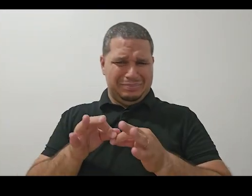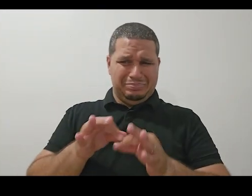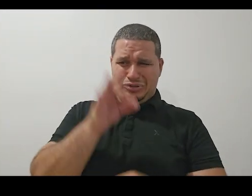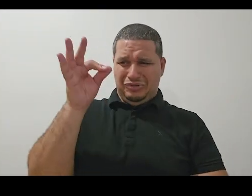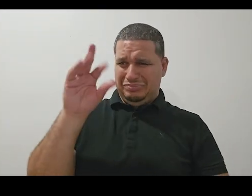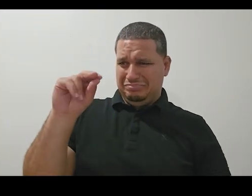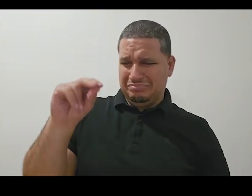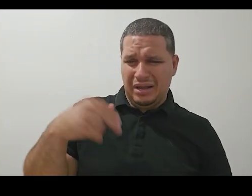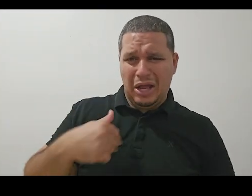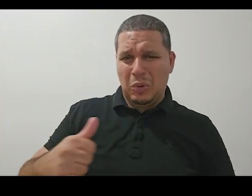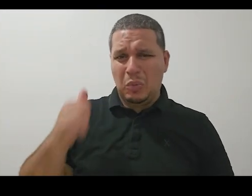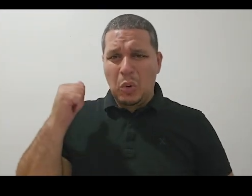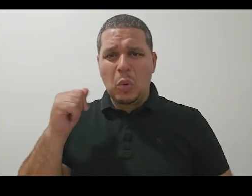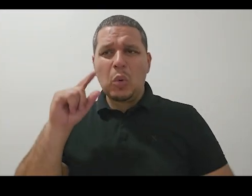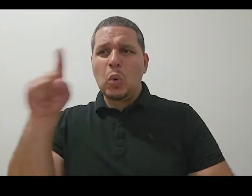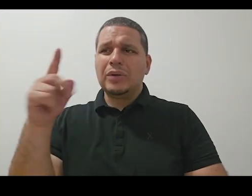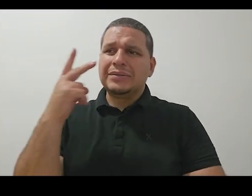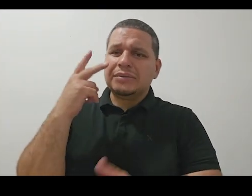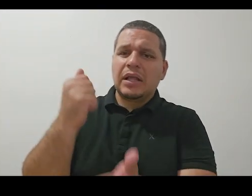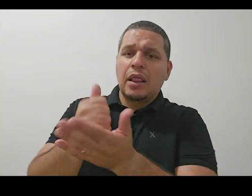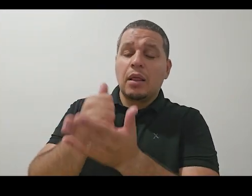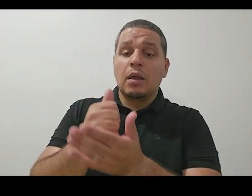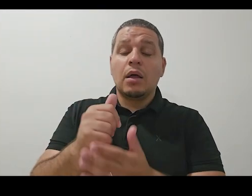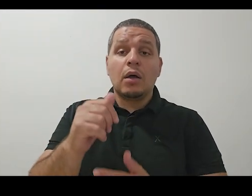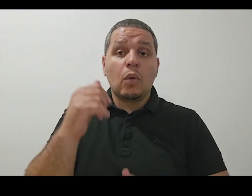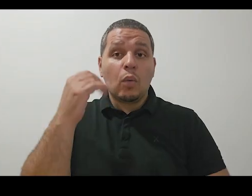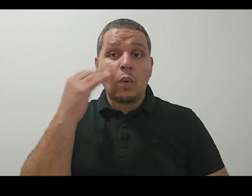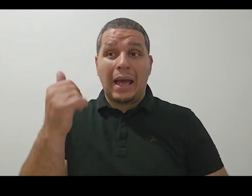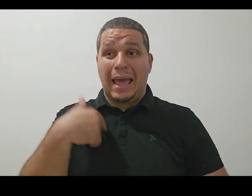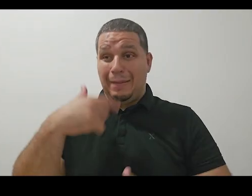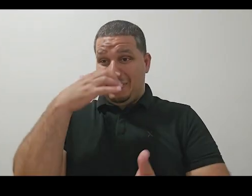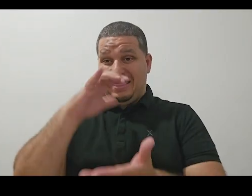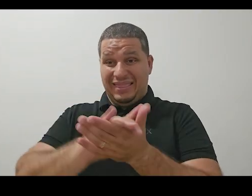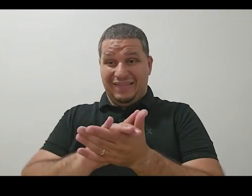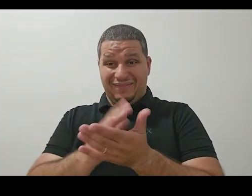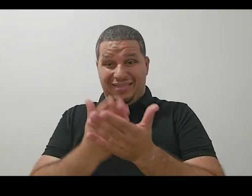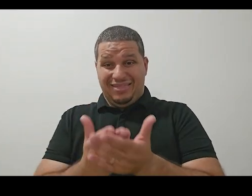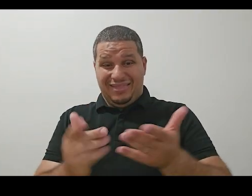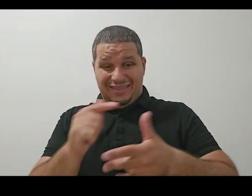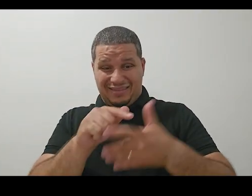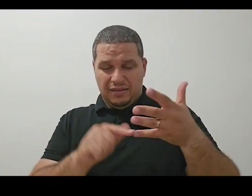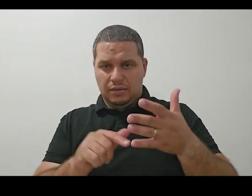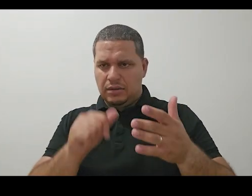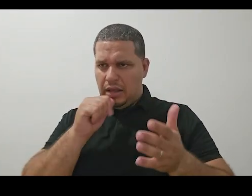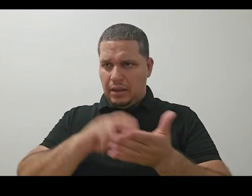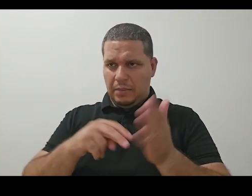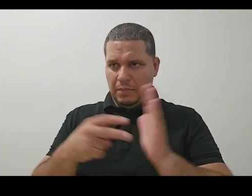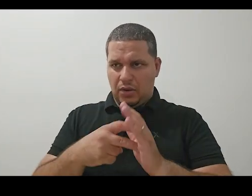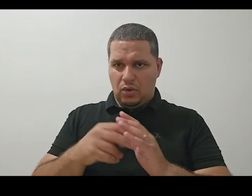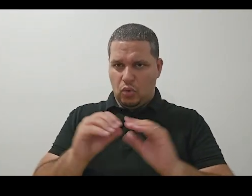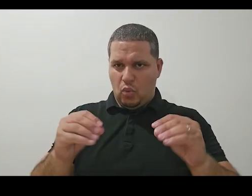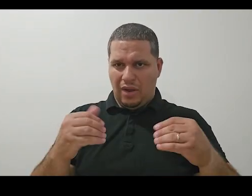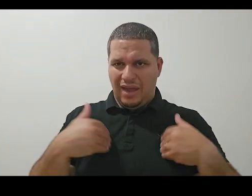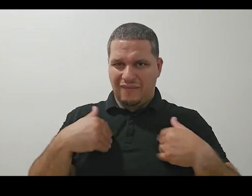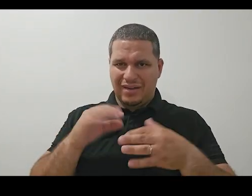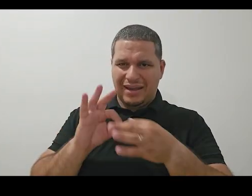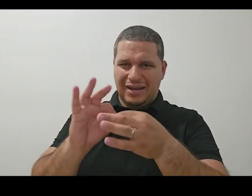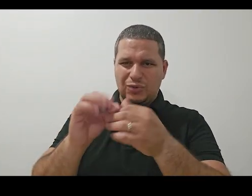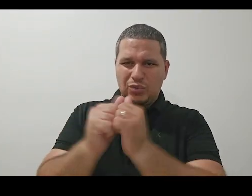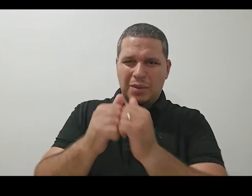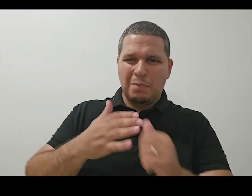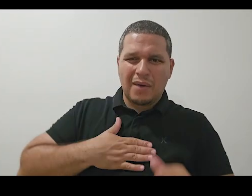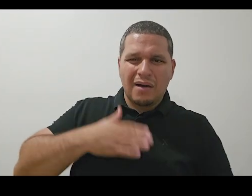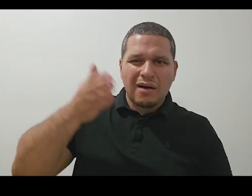spirits. Why? Just because I believe certain things does not mean that I don't have a connection with my higher